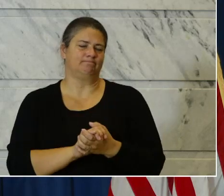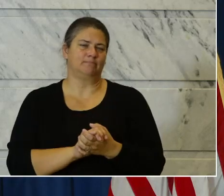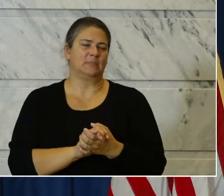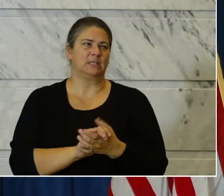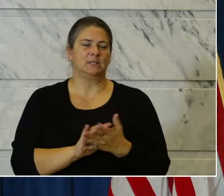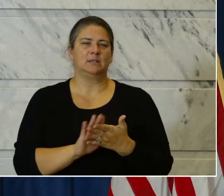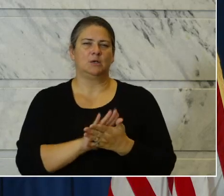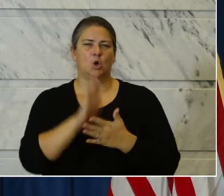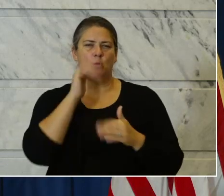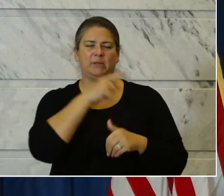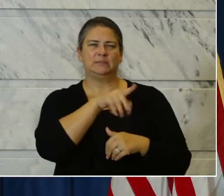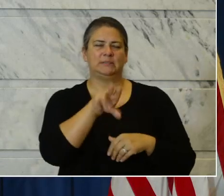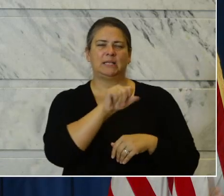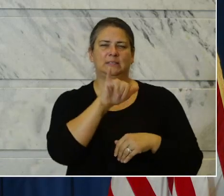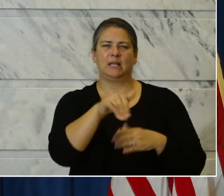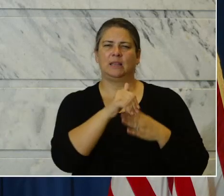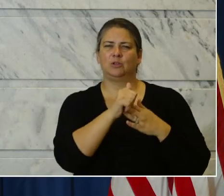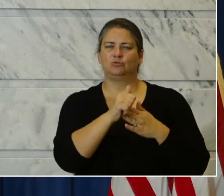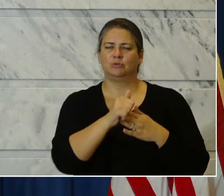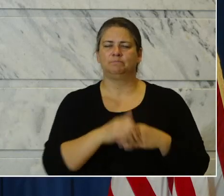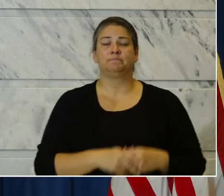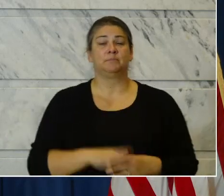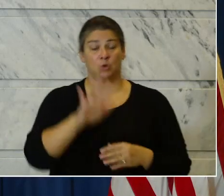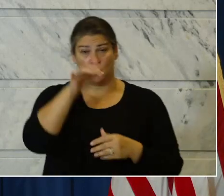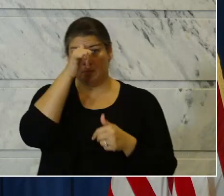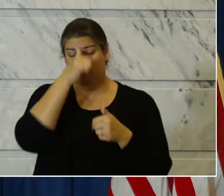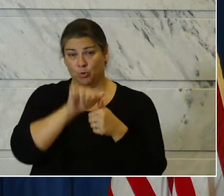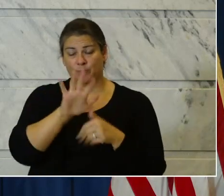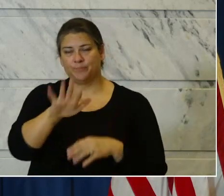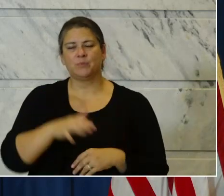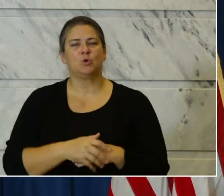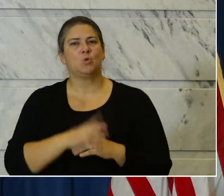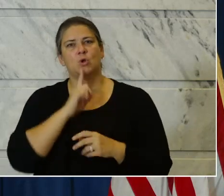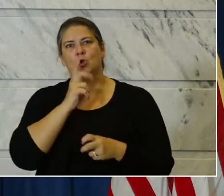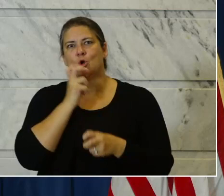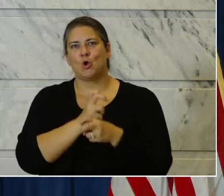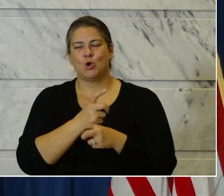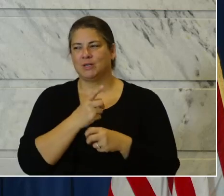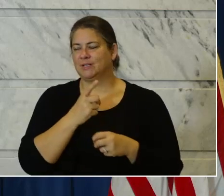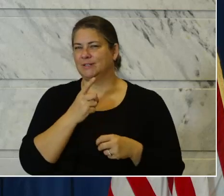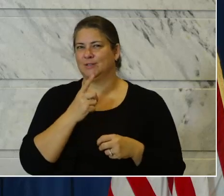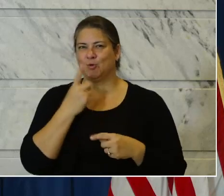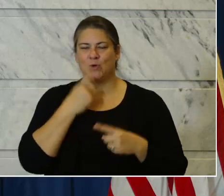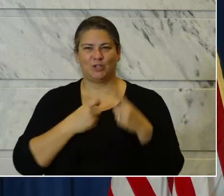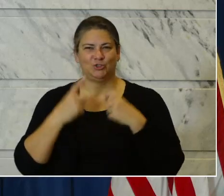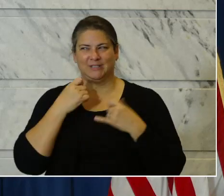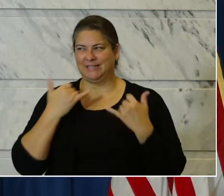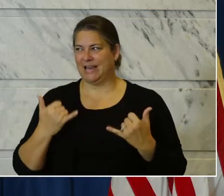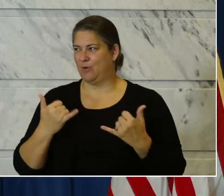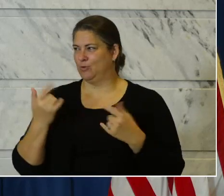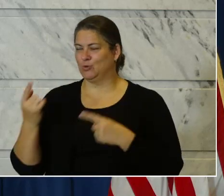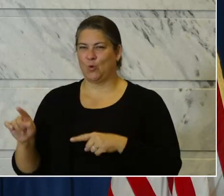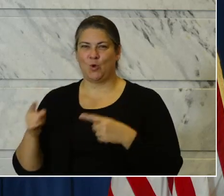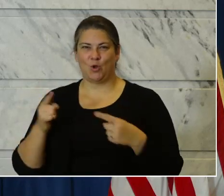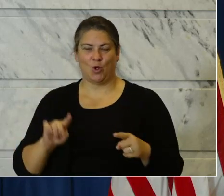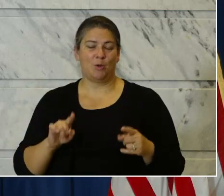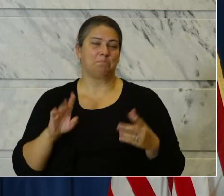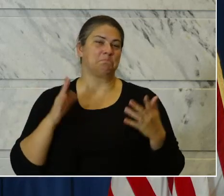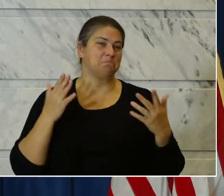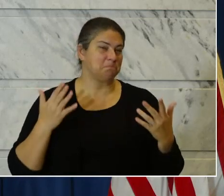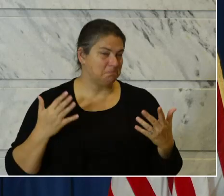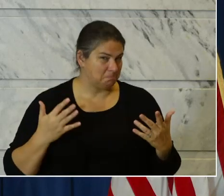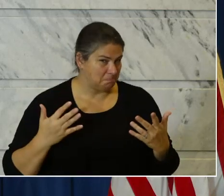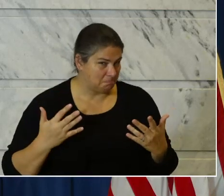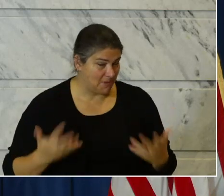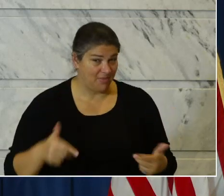remember as we finish tonight that it's hard to get around those questions right now with what's going on, but